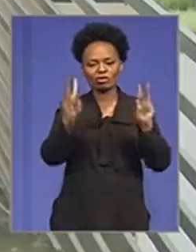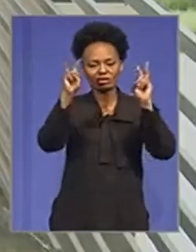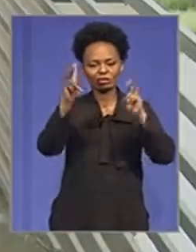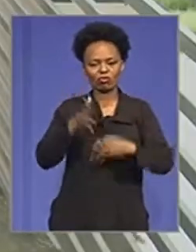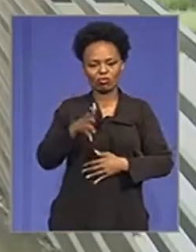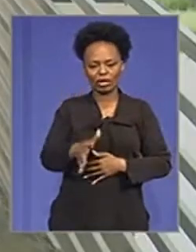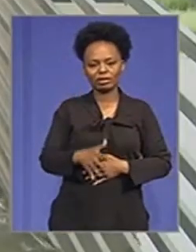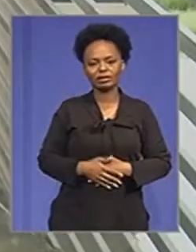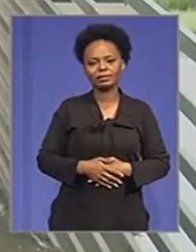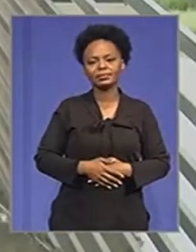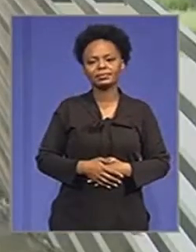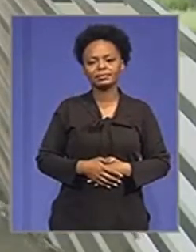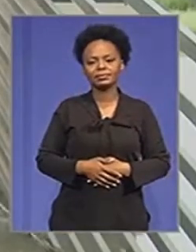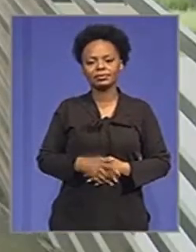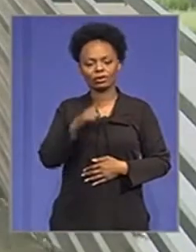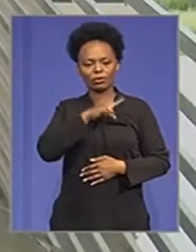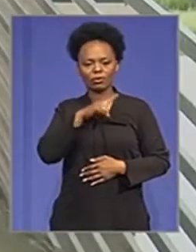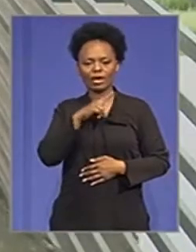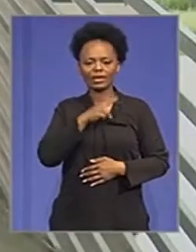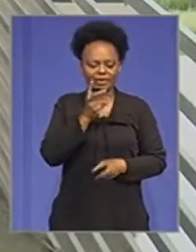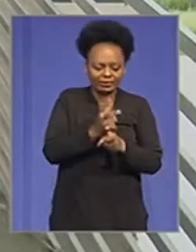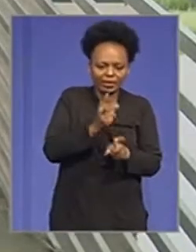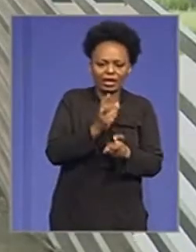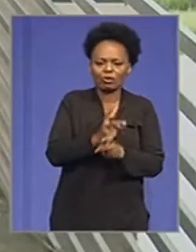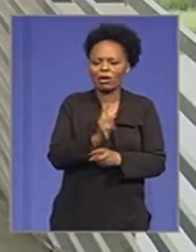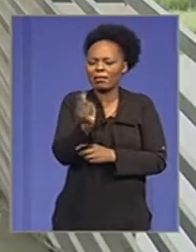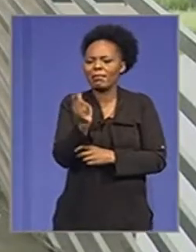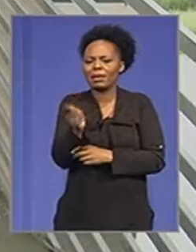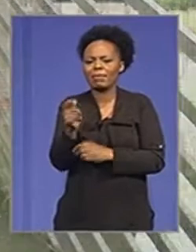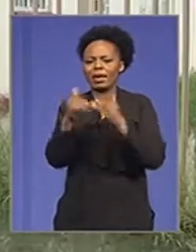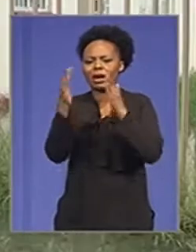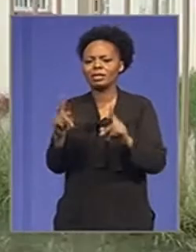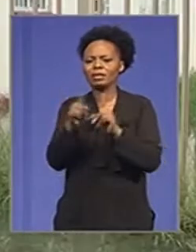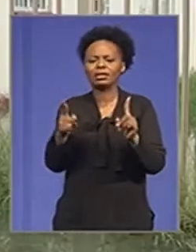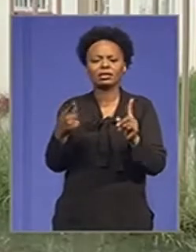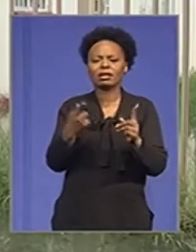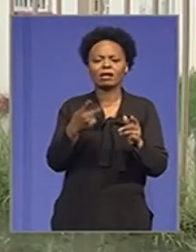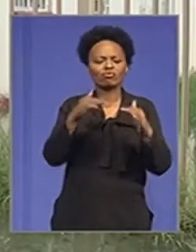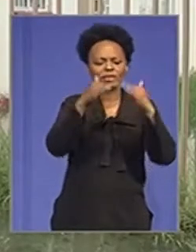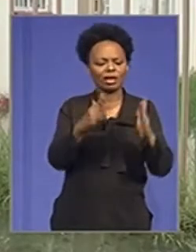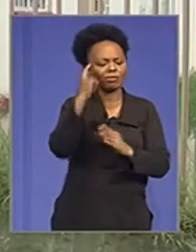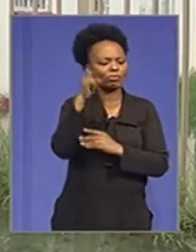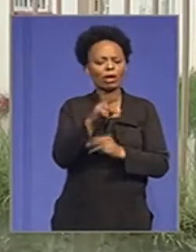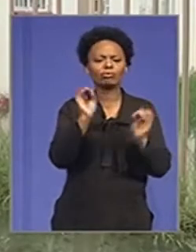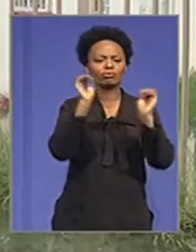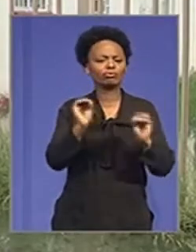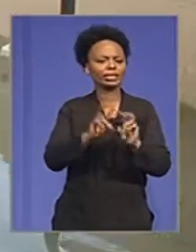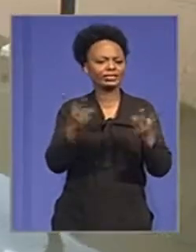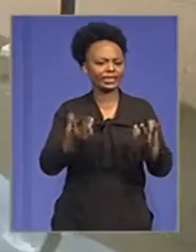le tharabololo ya leruri go mathata a bona ka ntlha fa go le botlhoko go duelela matlo a ba sa nneng mo go ona.